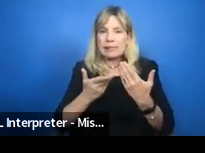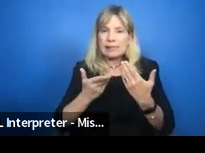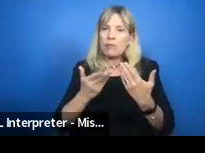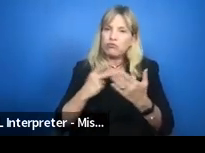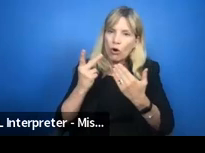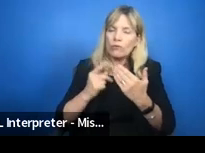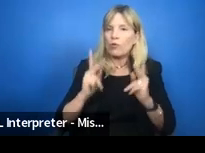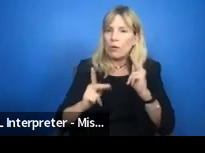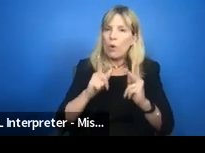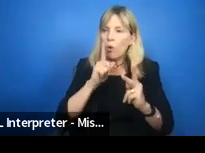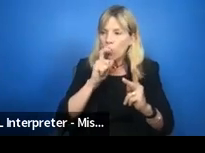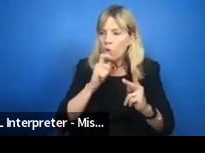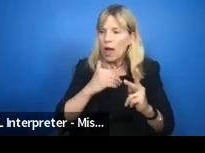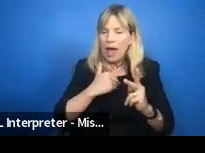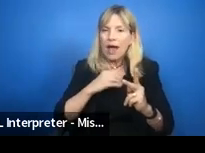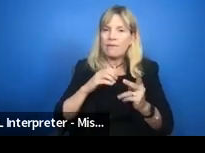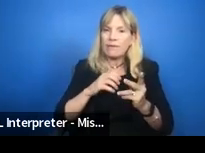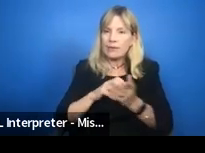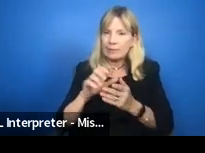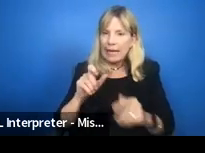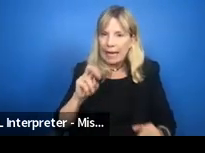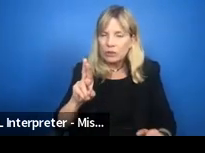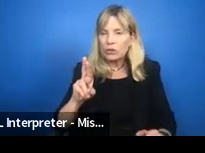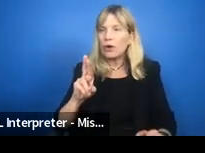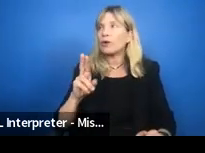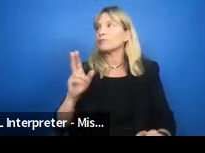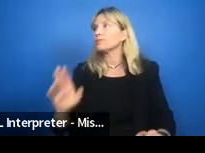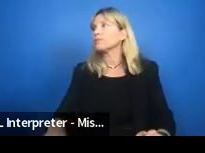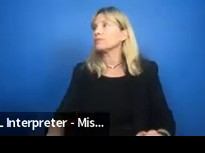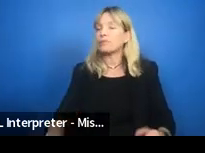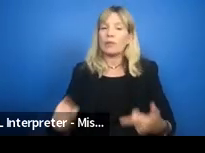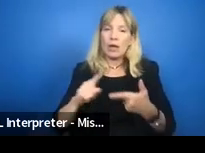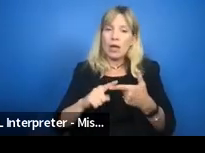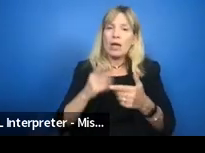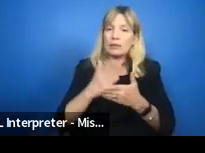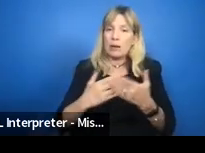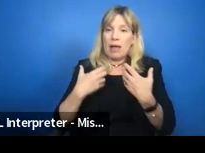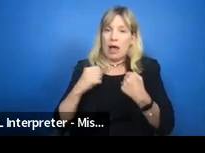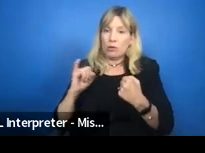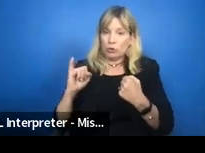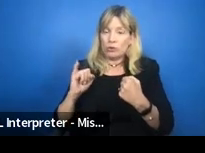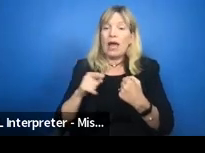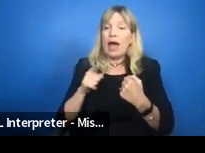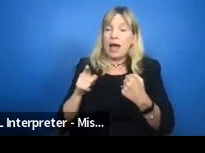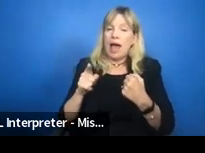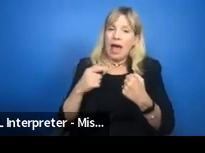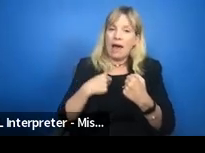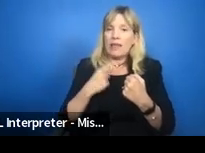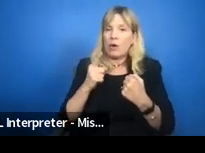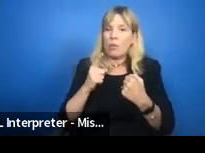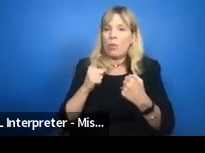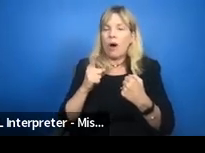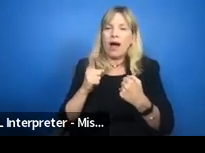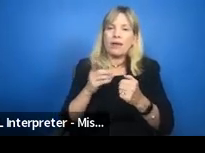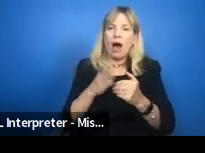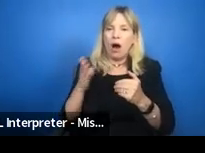programs for people who have cancer, who are experiencing cancer. Some of the health insurers actually have kind of one-off